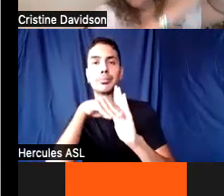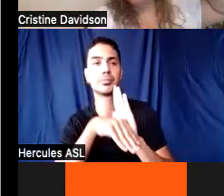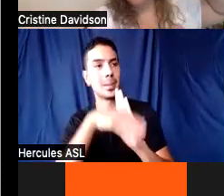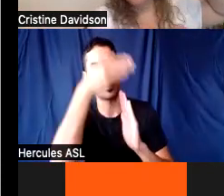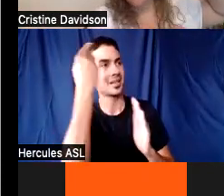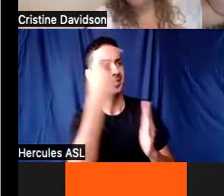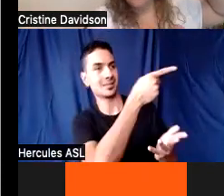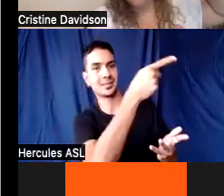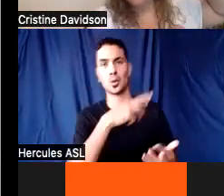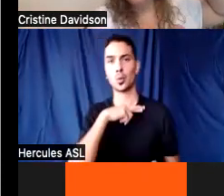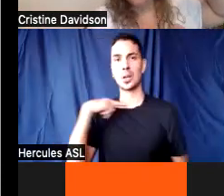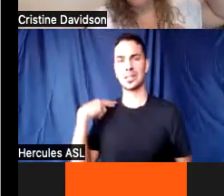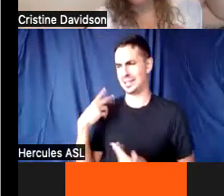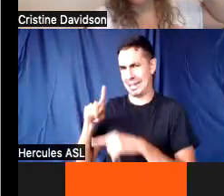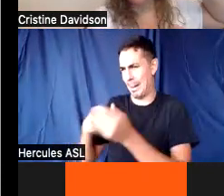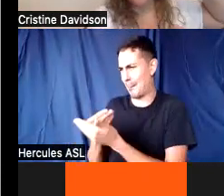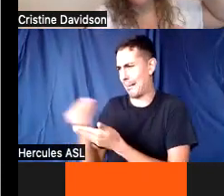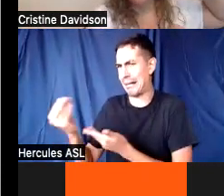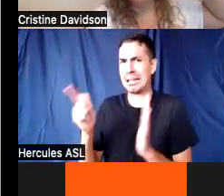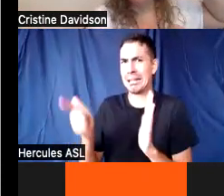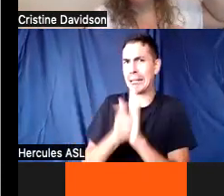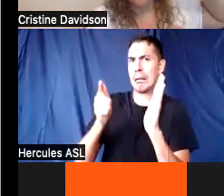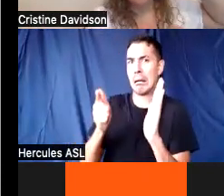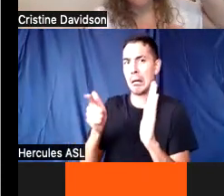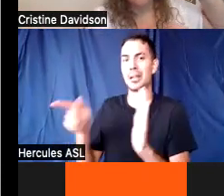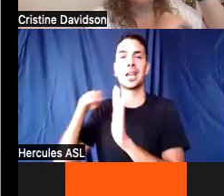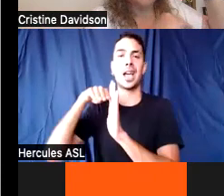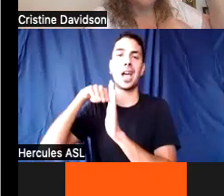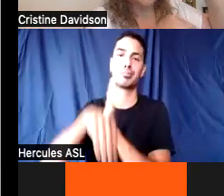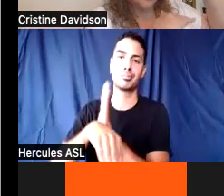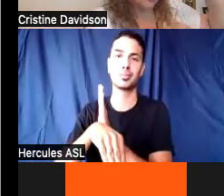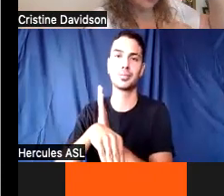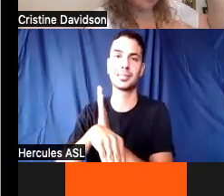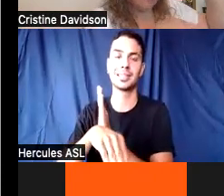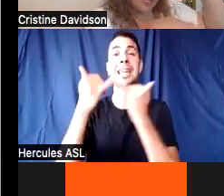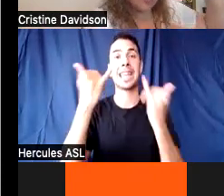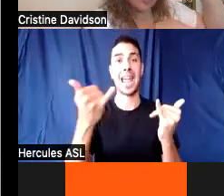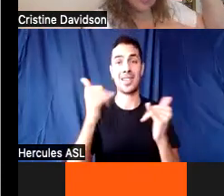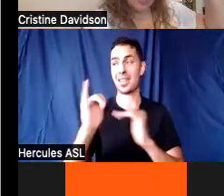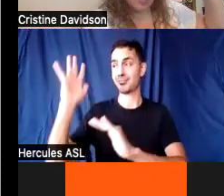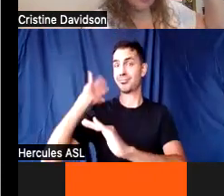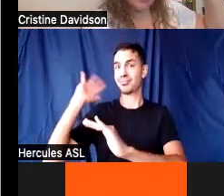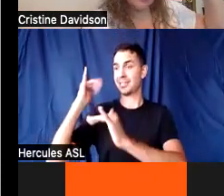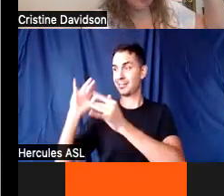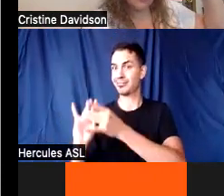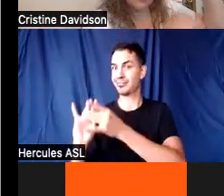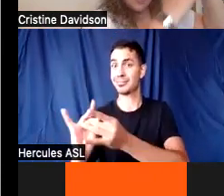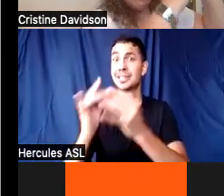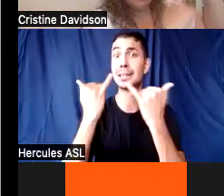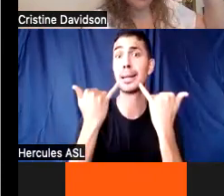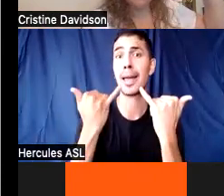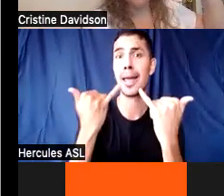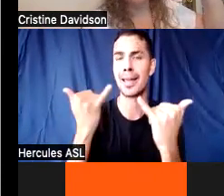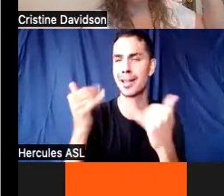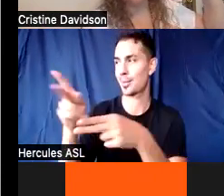own economy in their own place, right? So how the attaching factor to that is not only did they